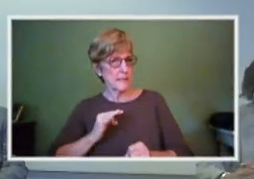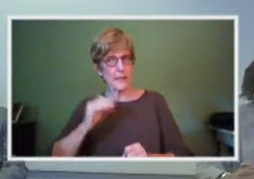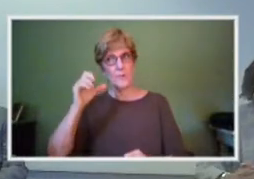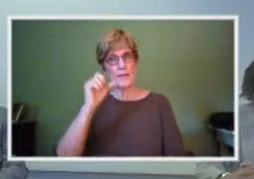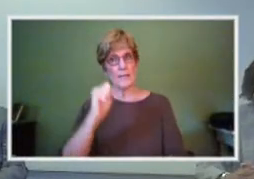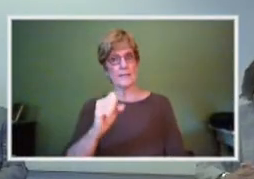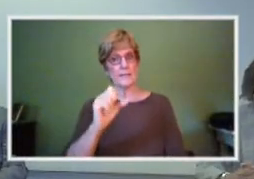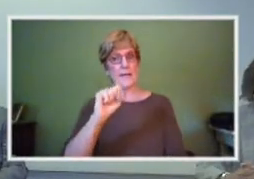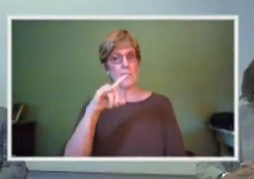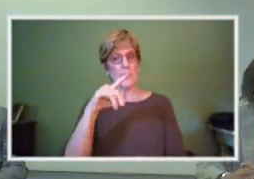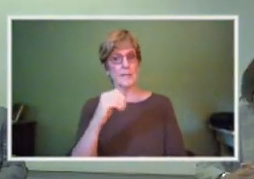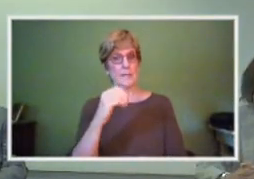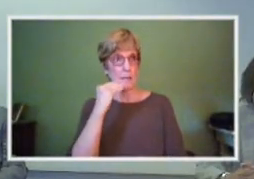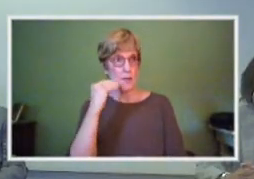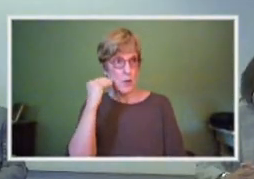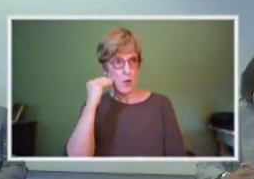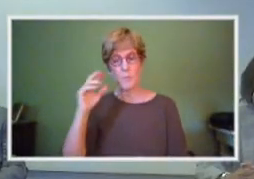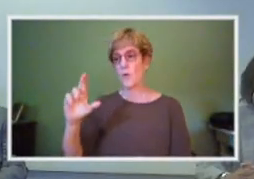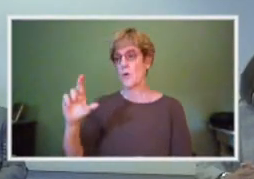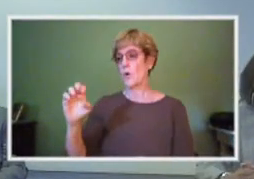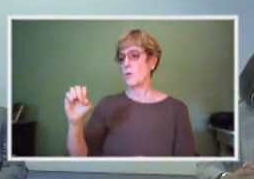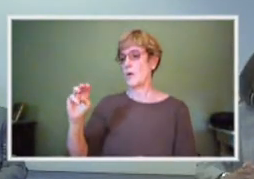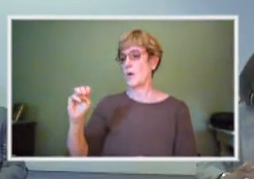then Remont Road and West Boulevard.